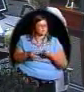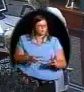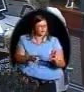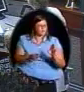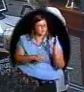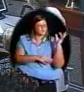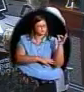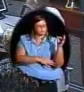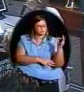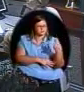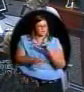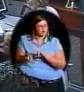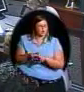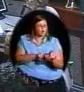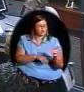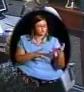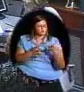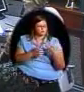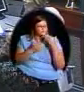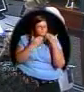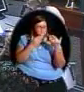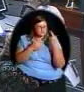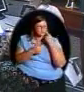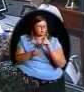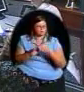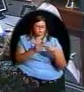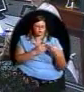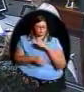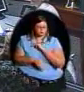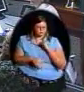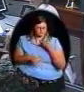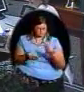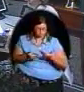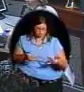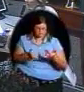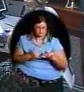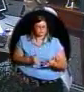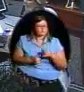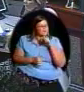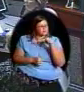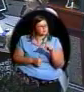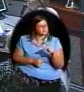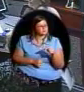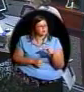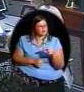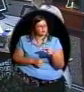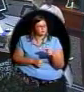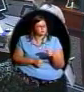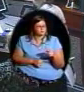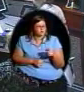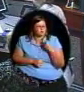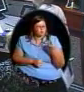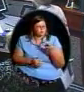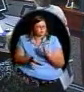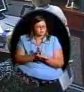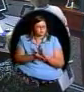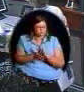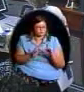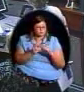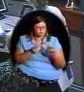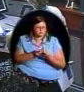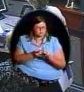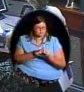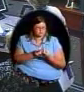echo the thanks to the members of the community that have come here tonight. This is not just, as we all know, a school district initiative. This is a community